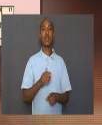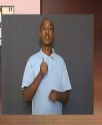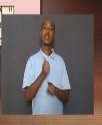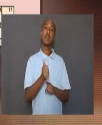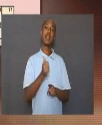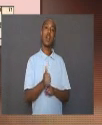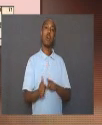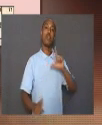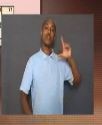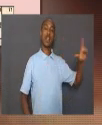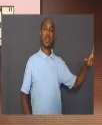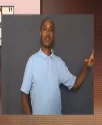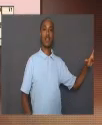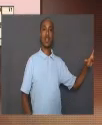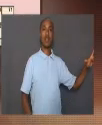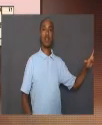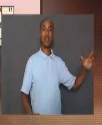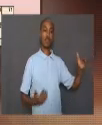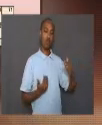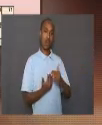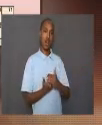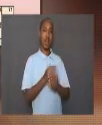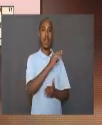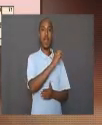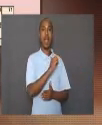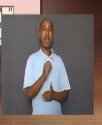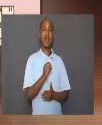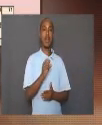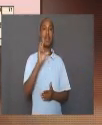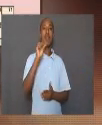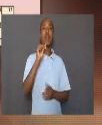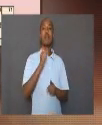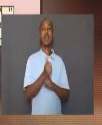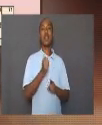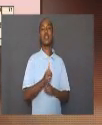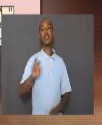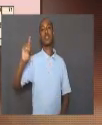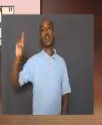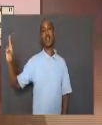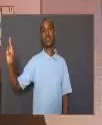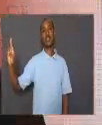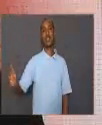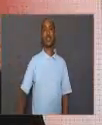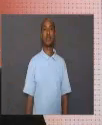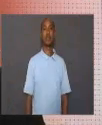on the left side of the borderline, and the non-metals are on the right side.